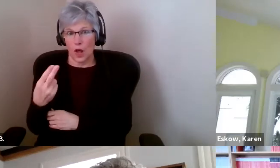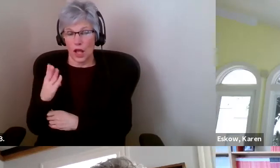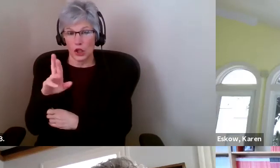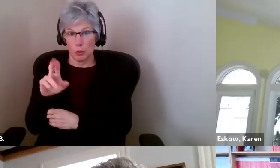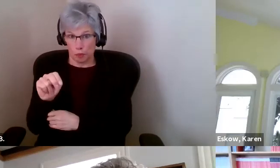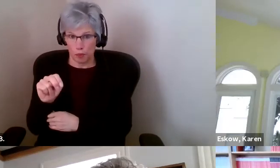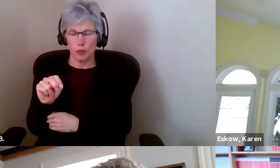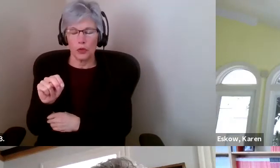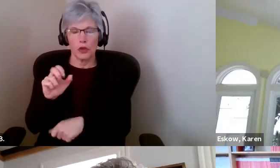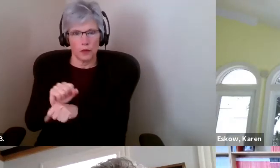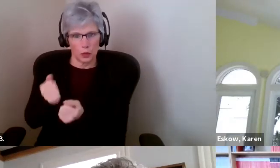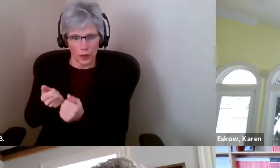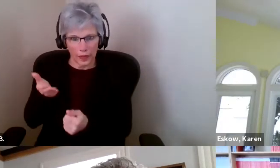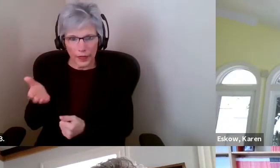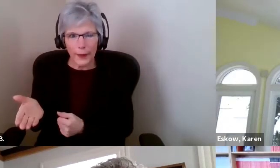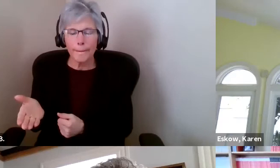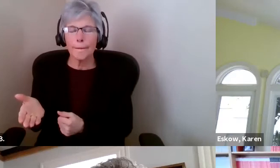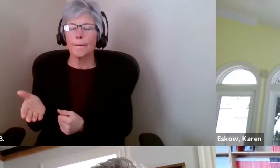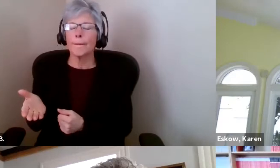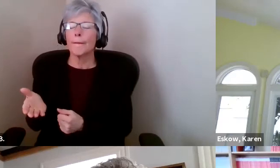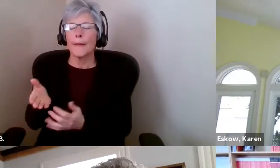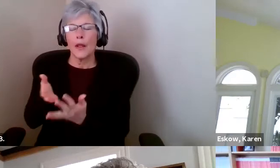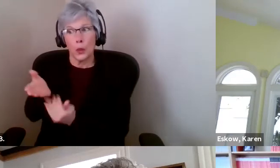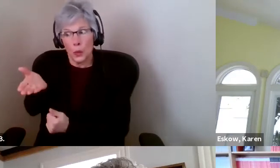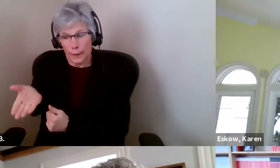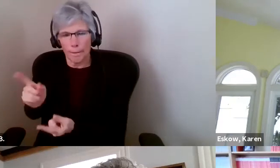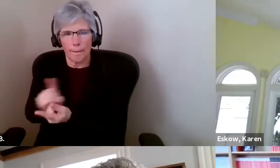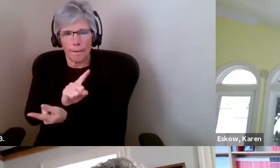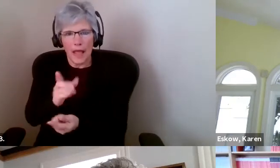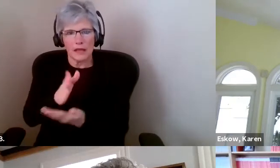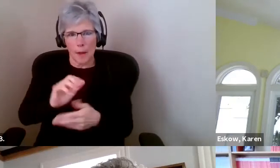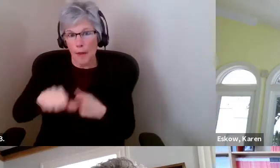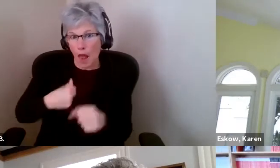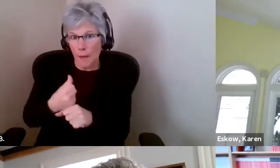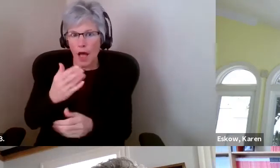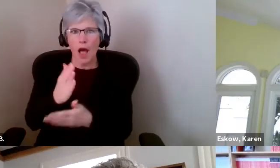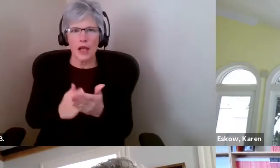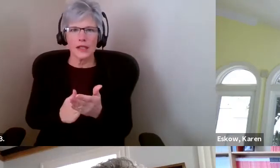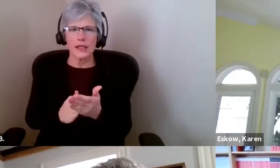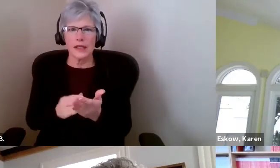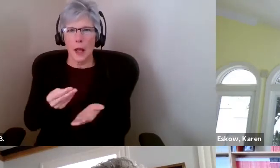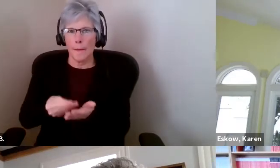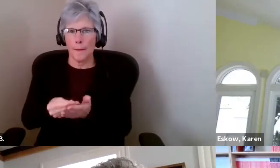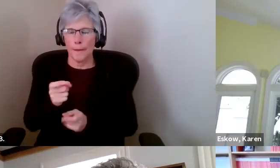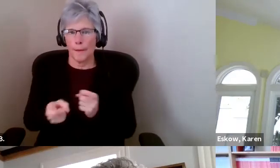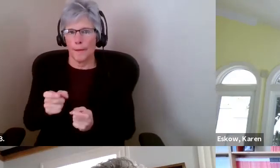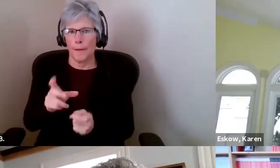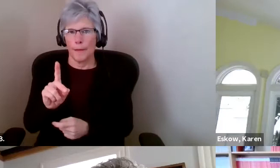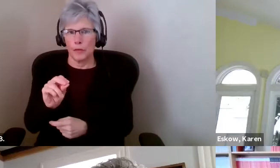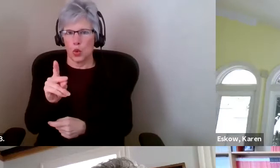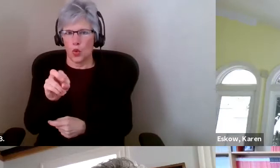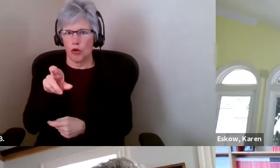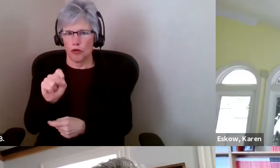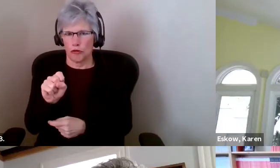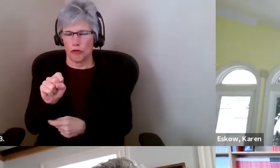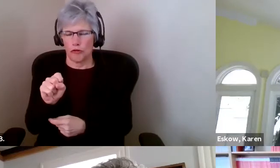know through Francis some of our alumni and some of our donors. Some of the alumni, most of the donors are alumni, but it doesn't